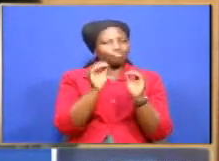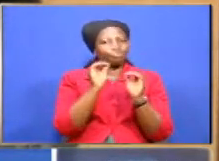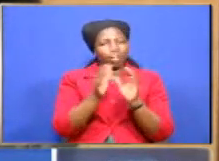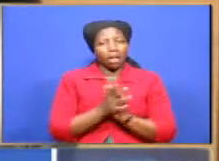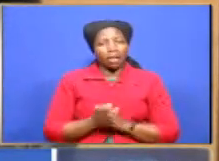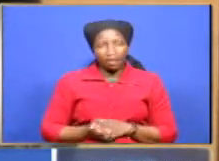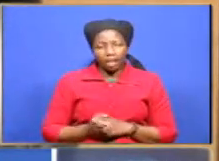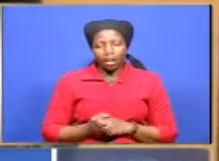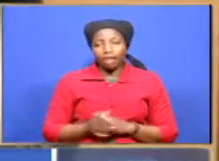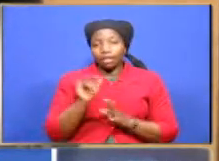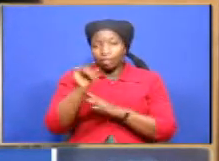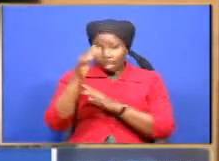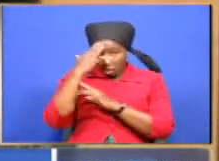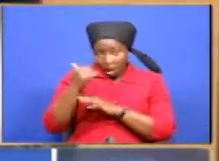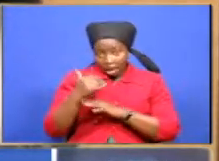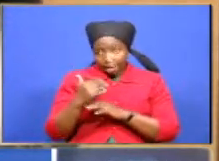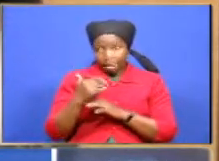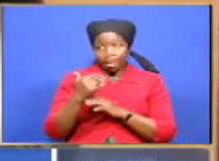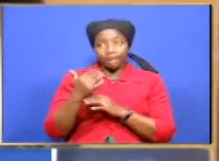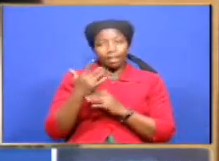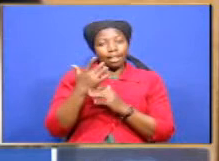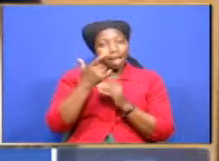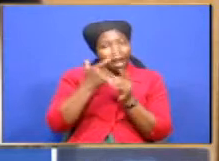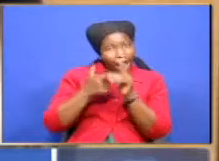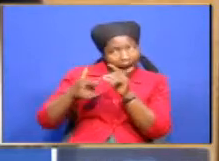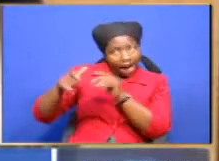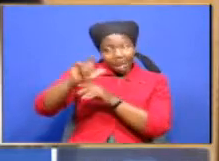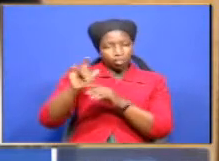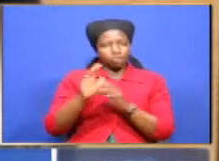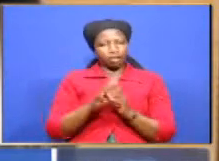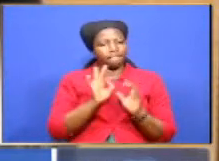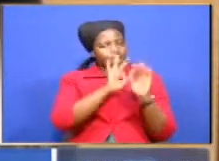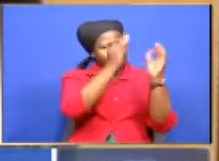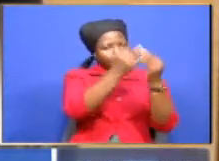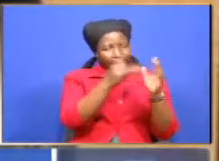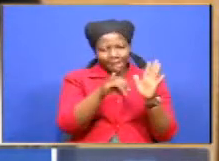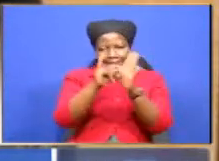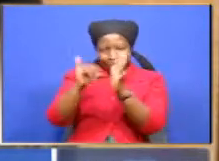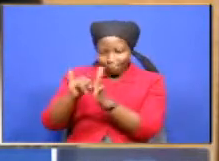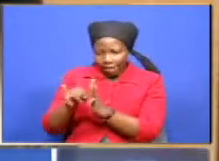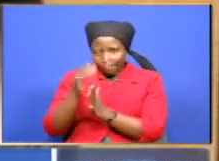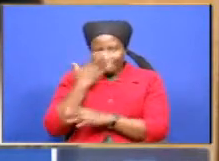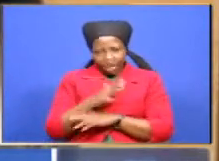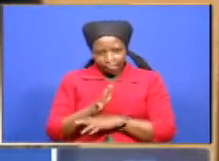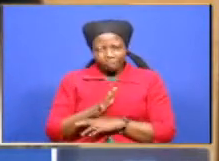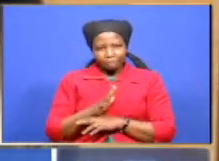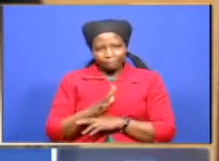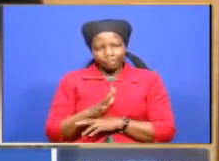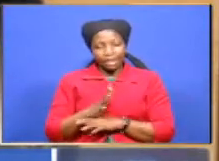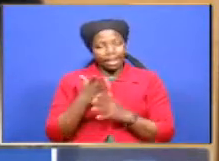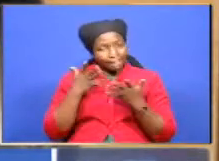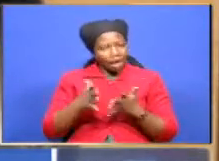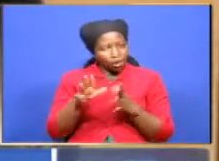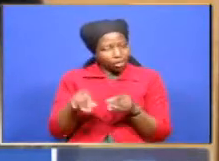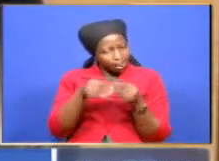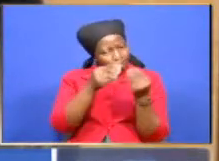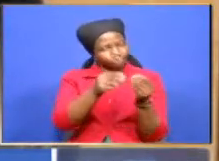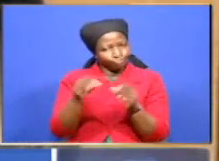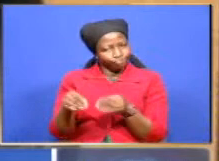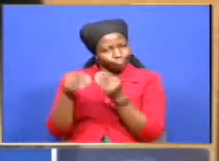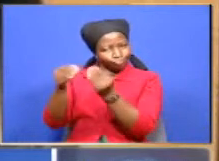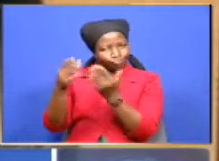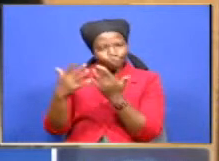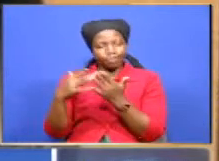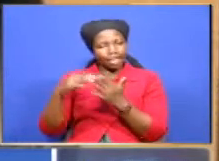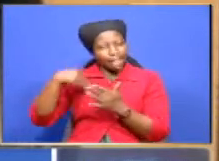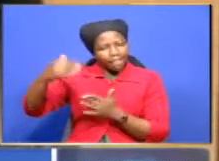that a number of additional households have been identified and they are now receiving